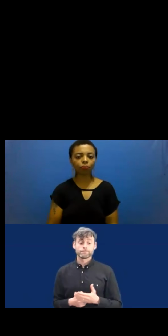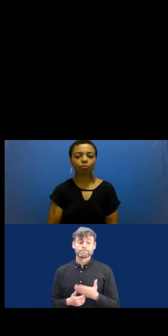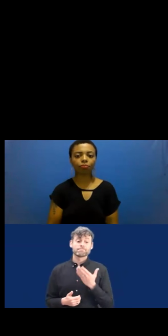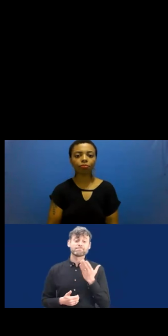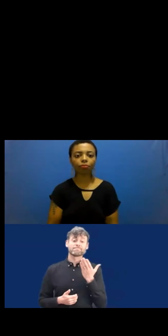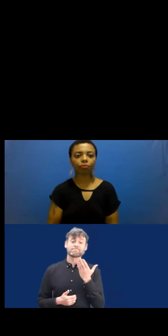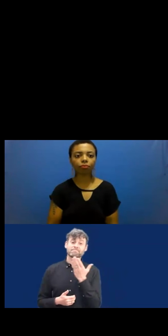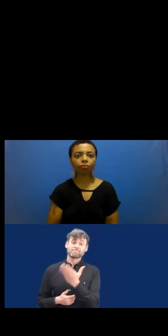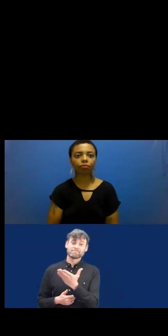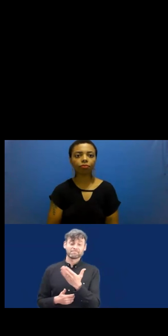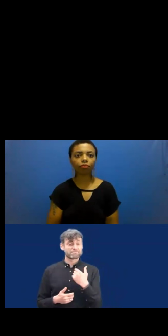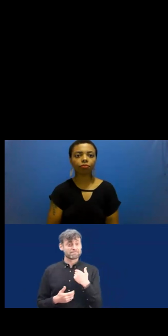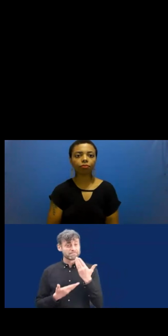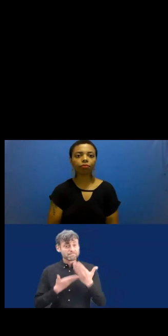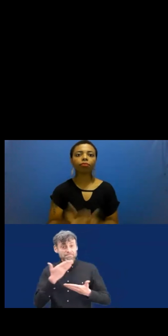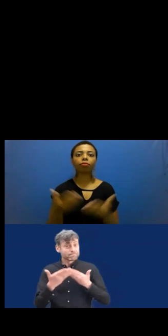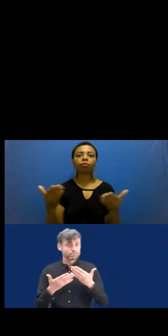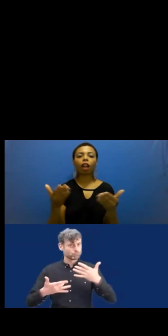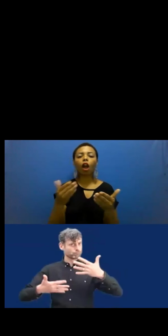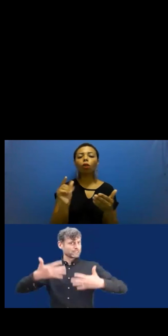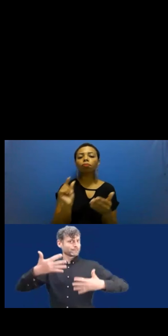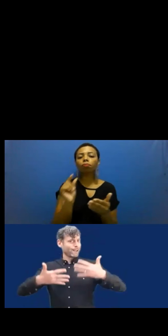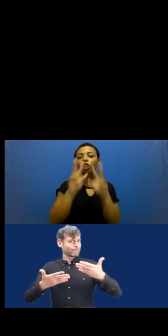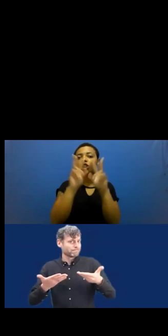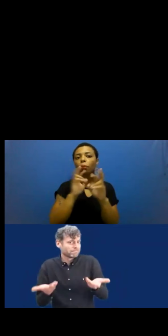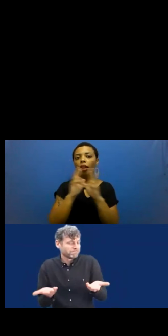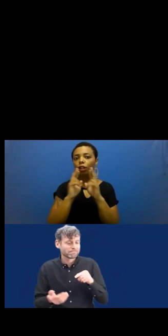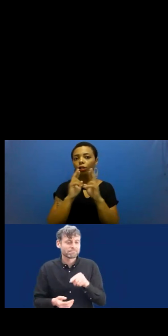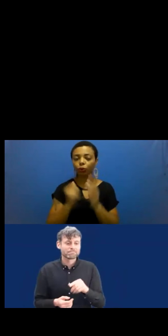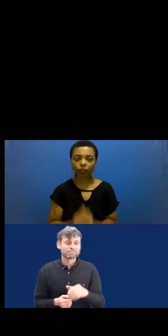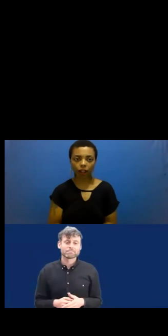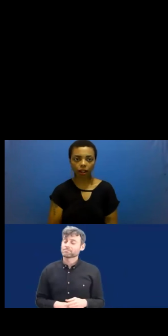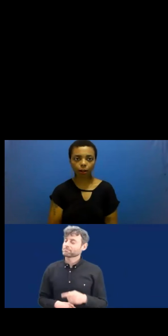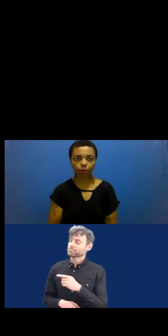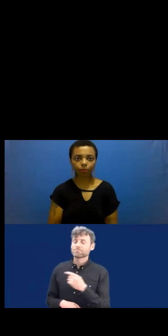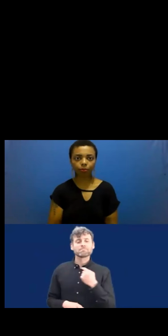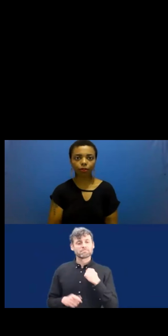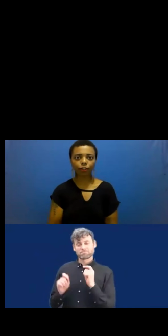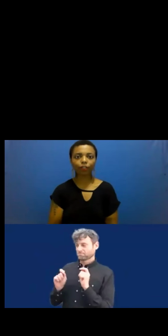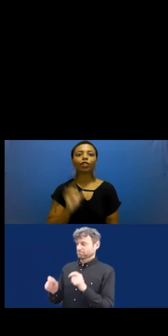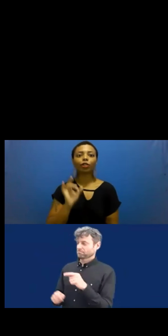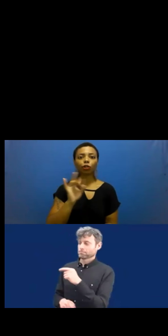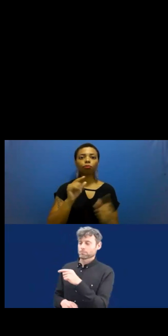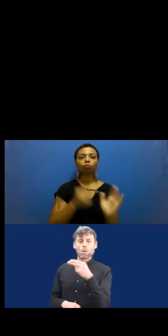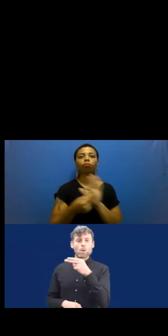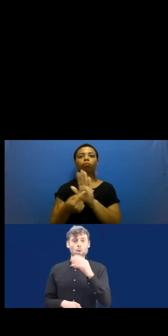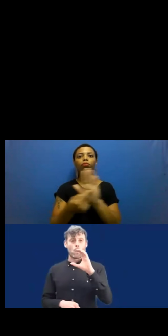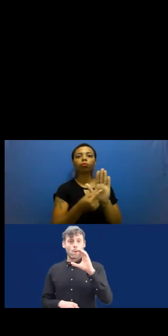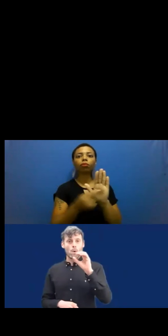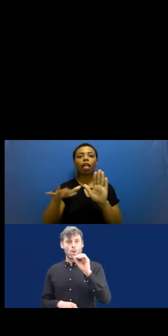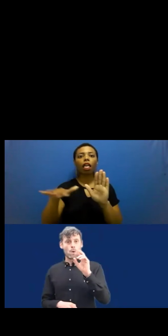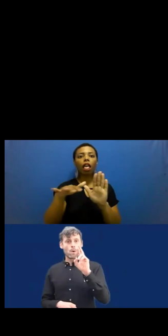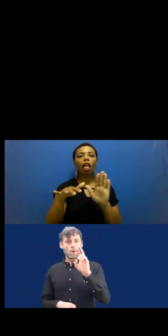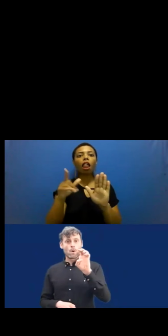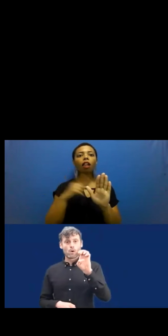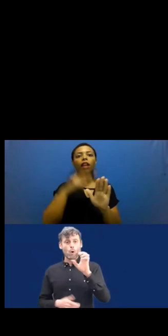Now a little bit on the results. I just called it co-narrations. Within the single case study, it becomes clear that